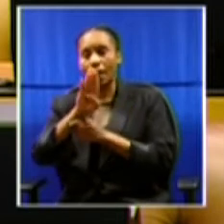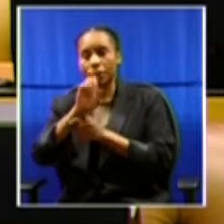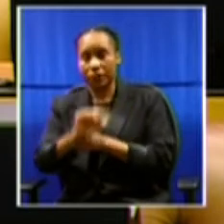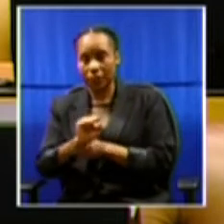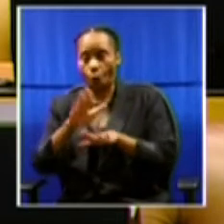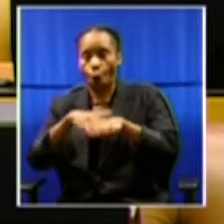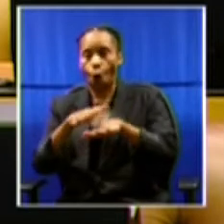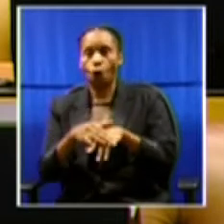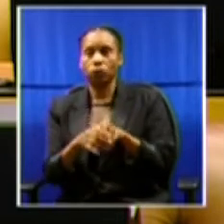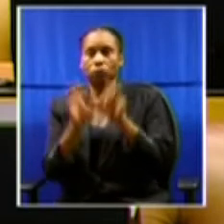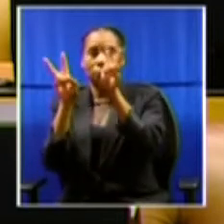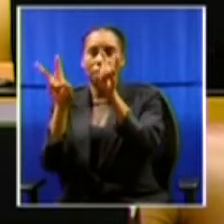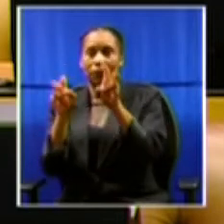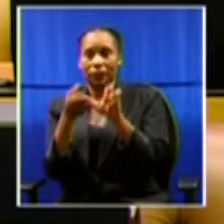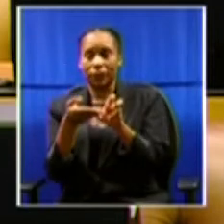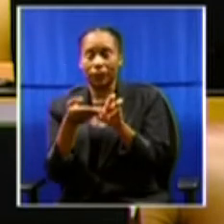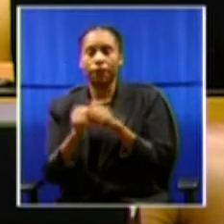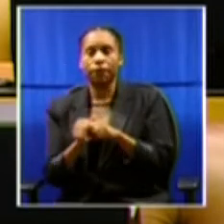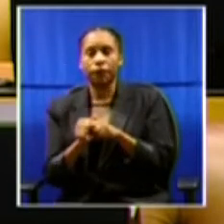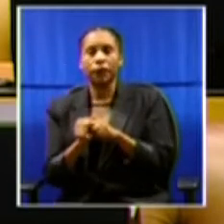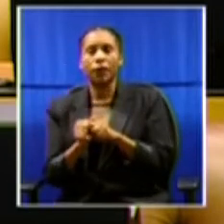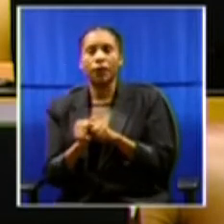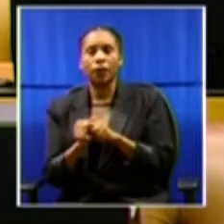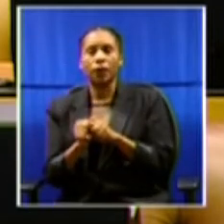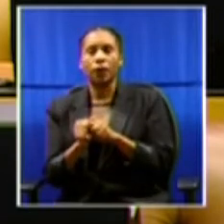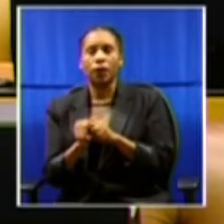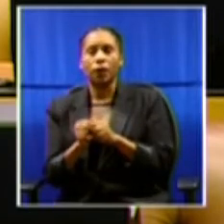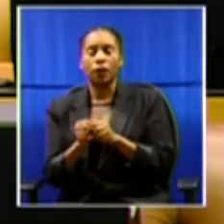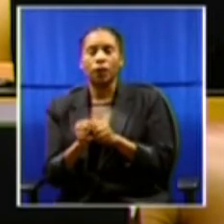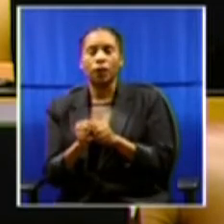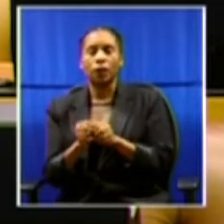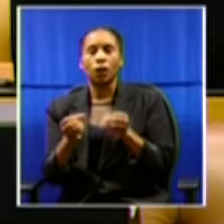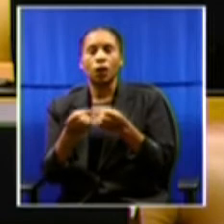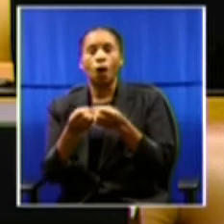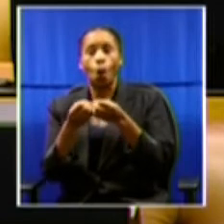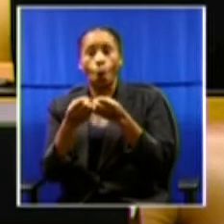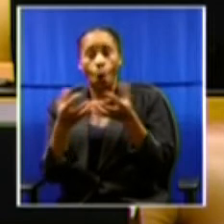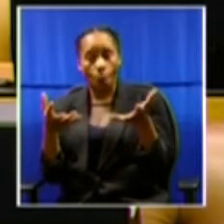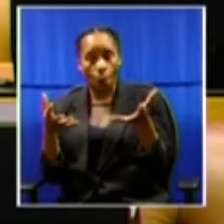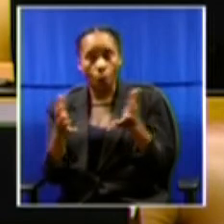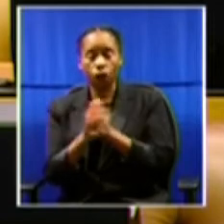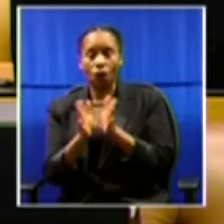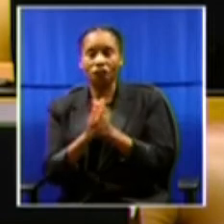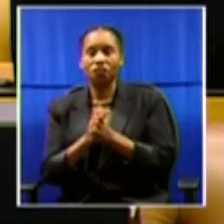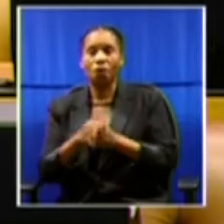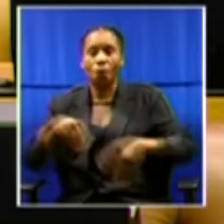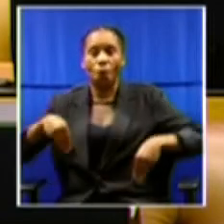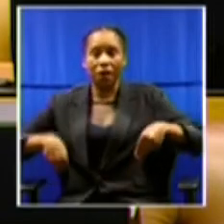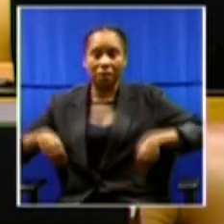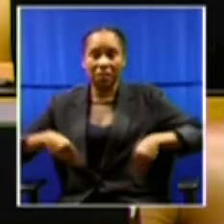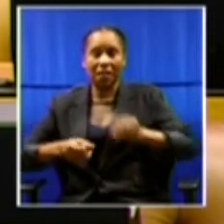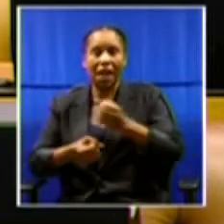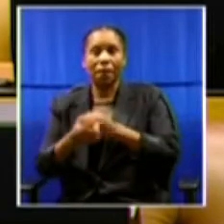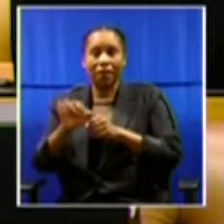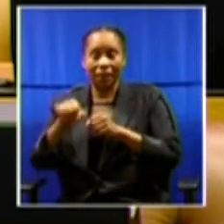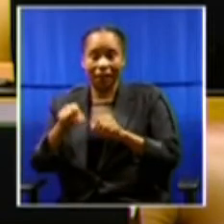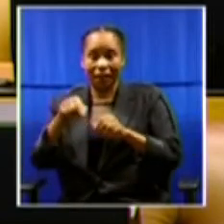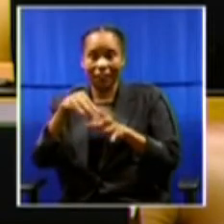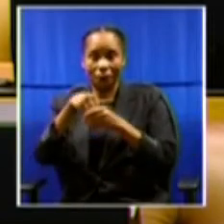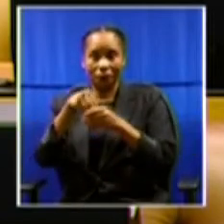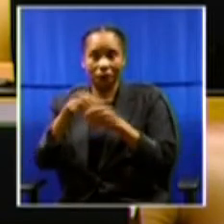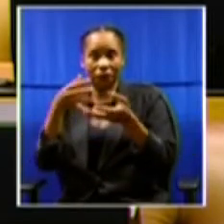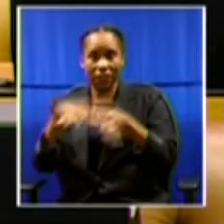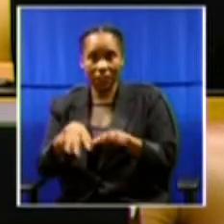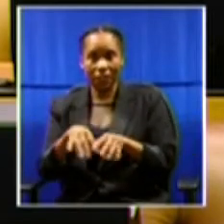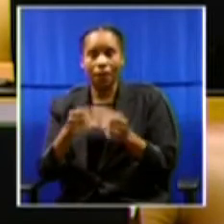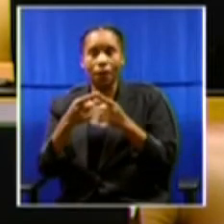matters. So there's been a lot of corruption that has been involved here, but that